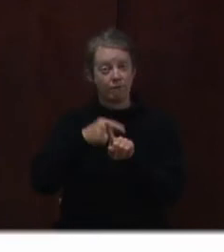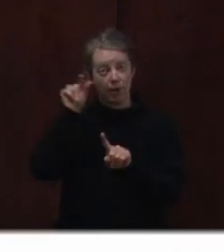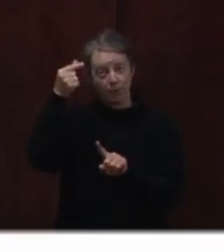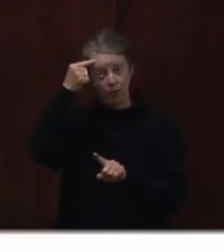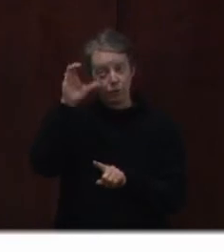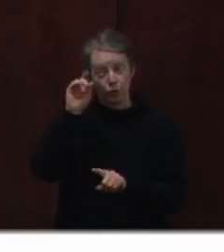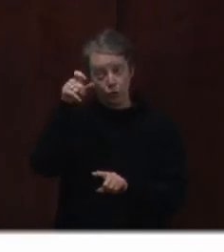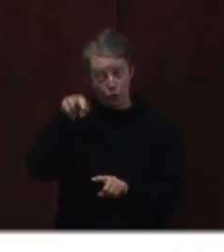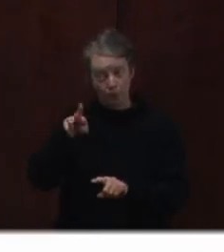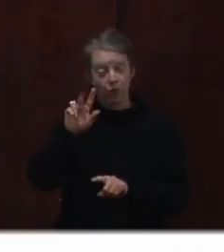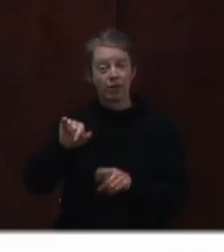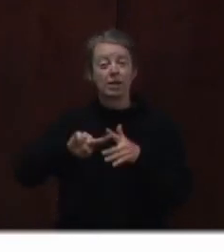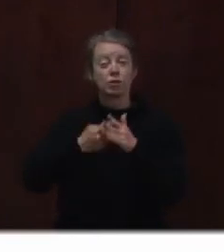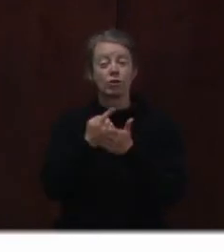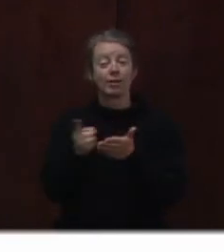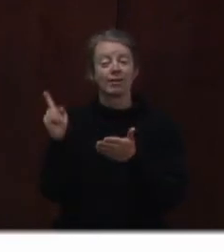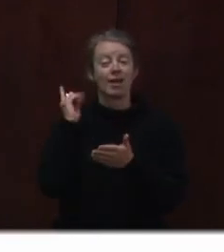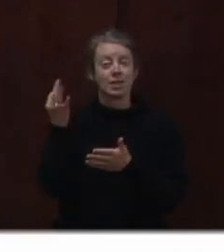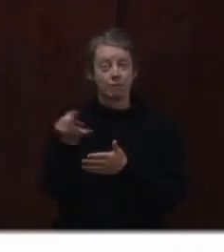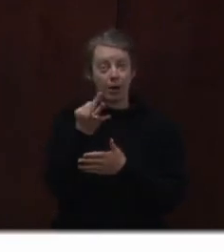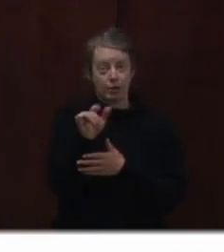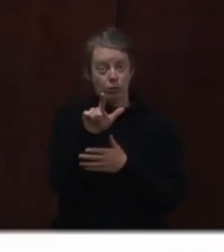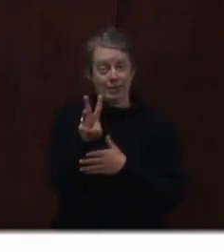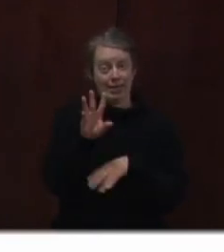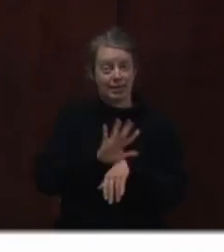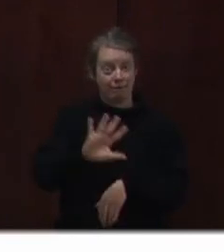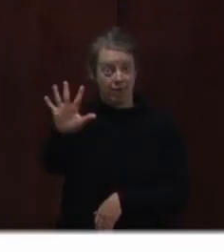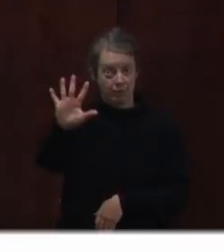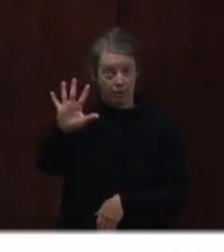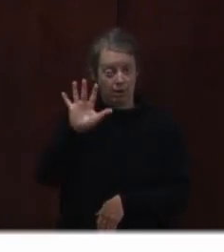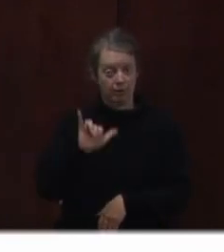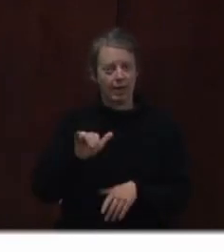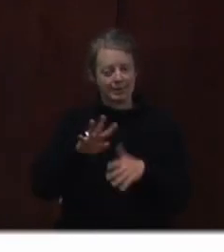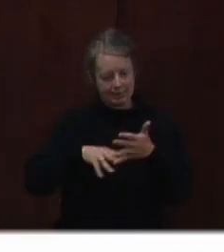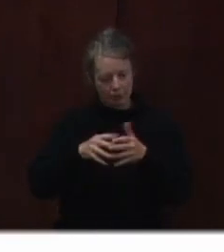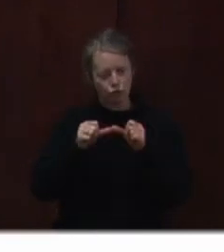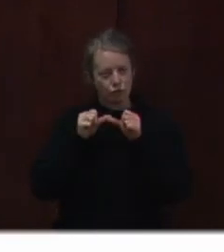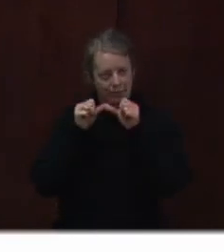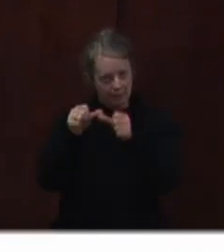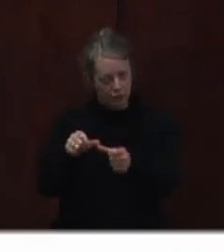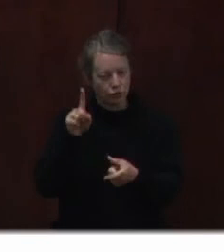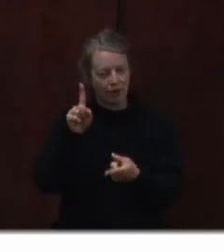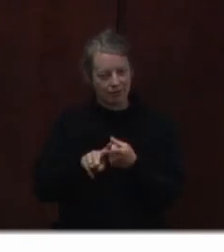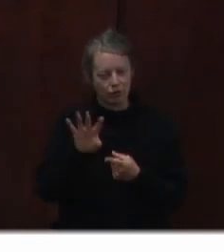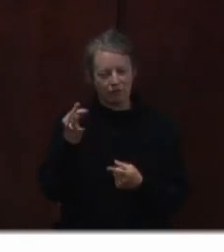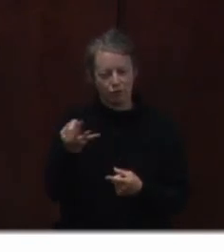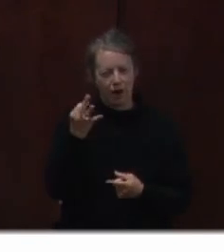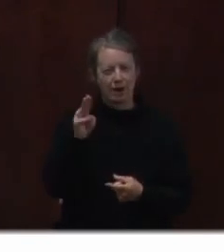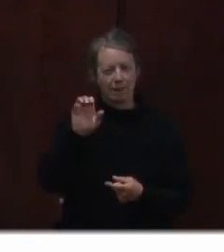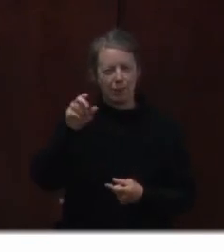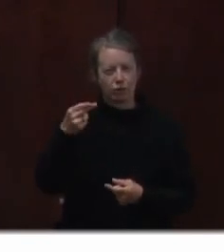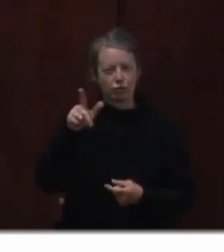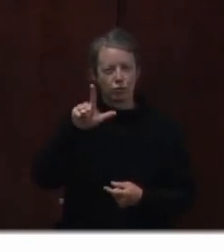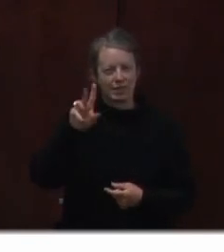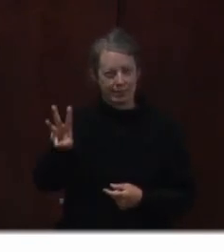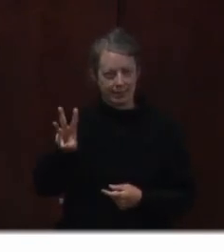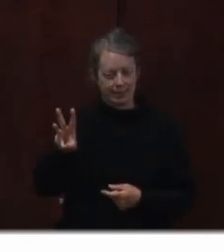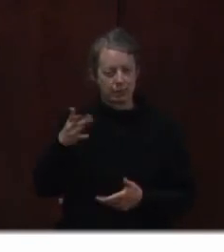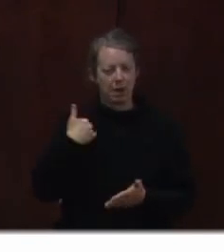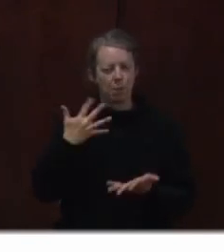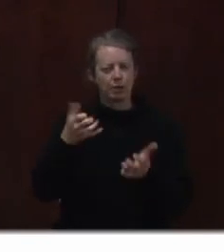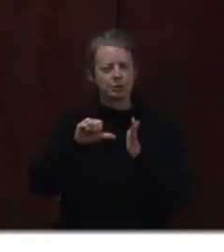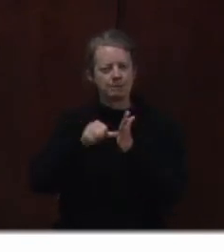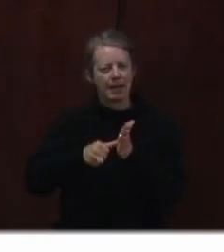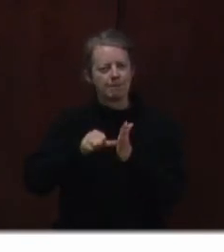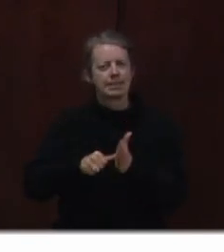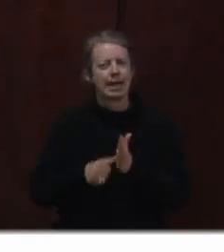last Friday, the 26th at 5 p.m. and is scheduled to remain in effect until Friday, March 26th. Just going to hit some of the highlights of